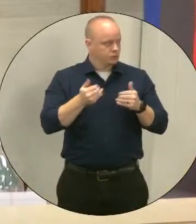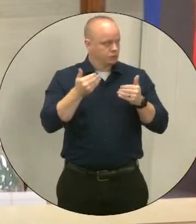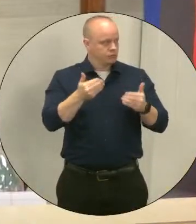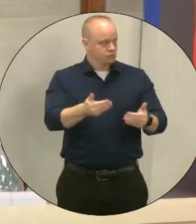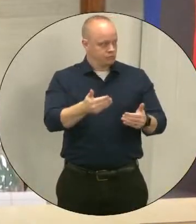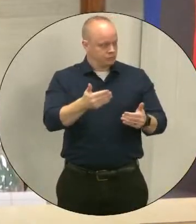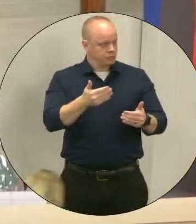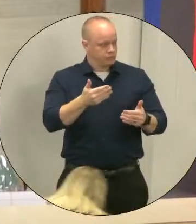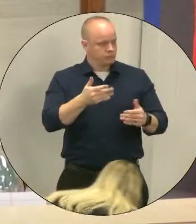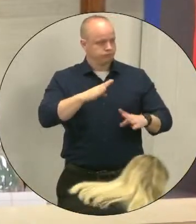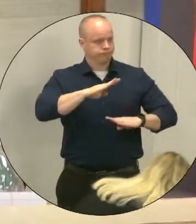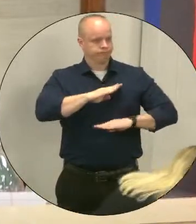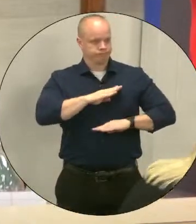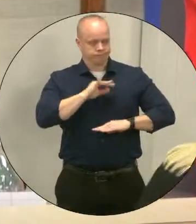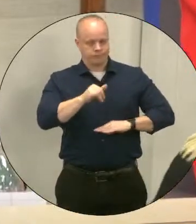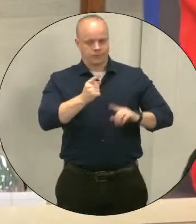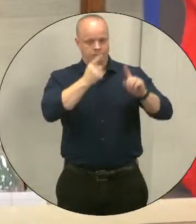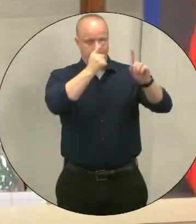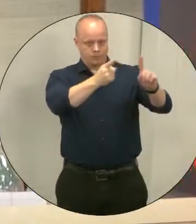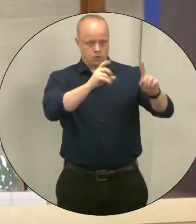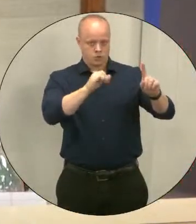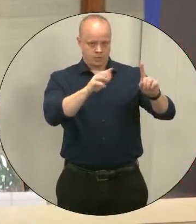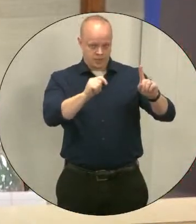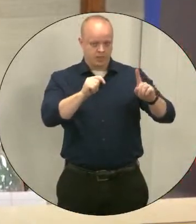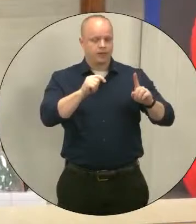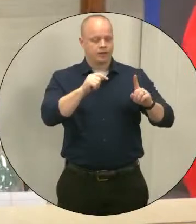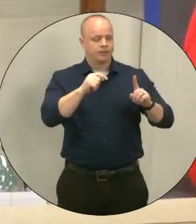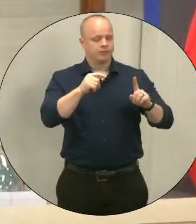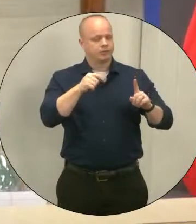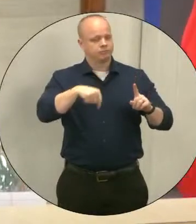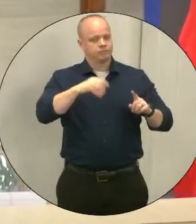of superintendent of schools for the Clark County School District.